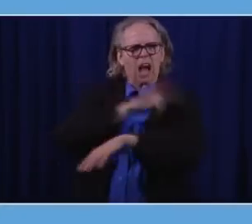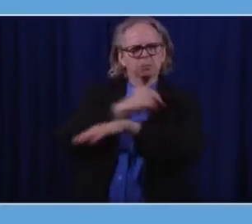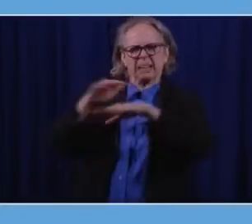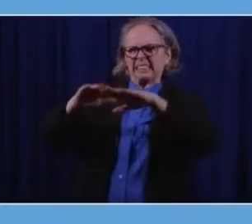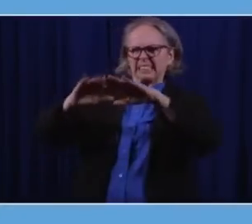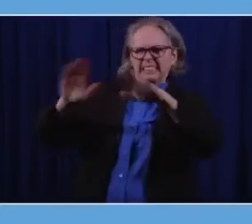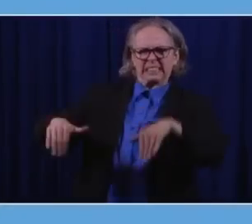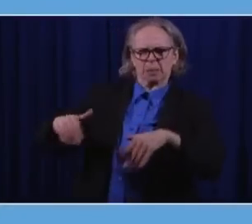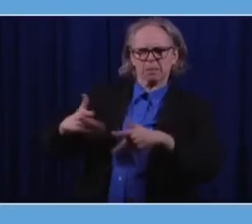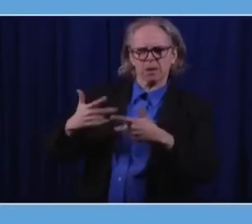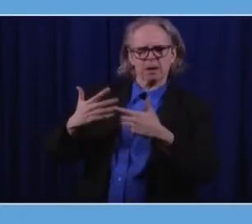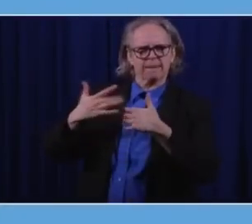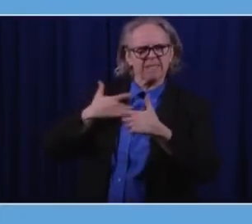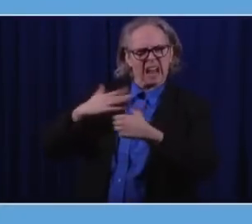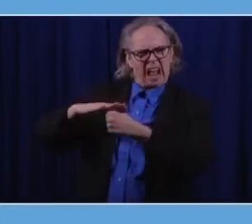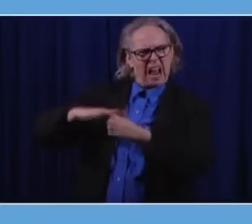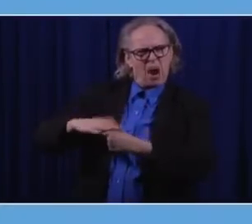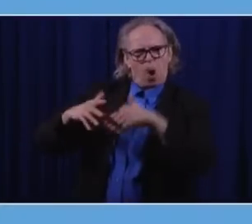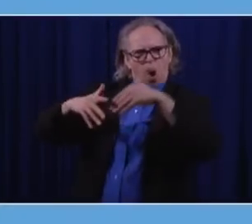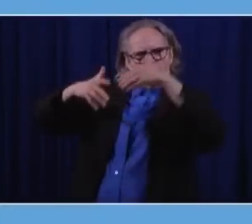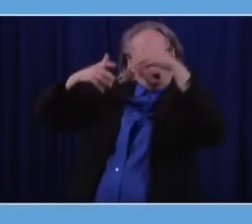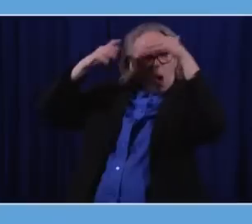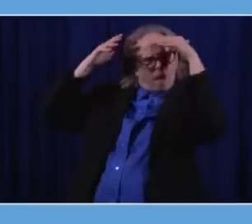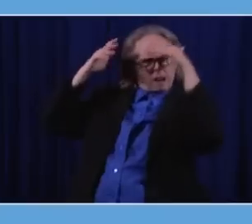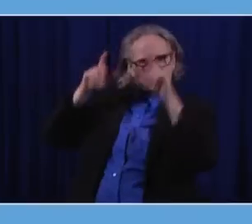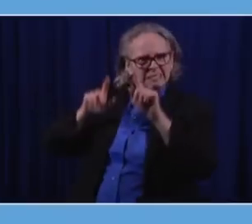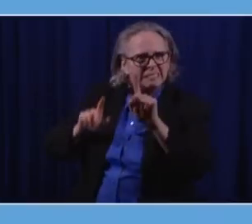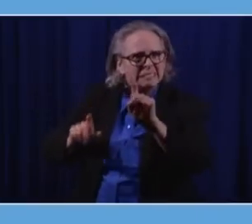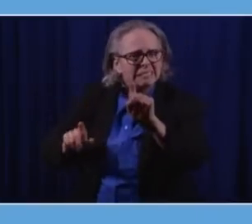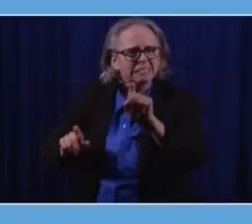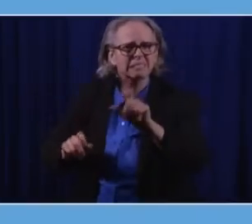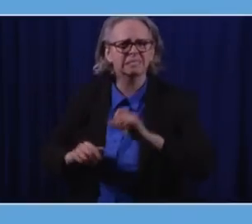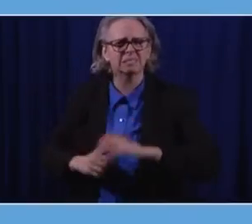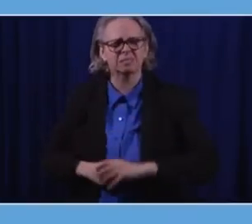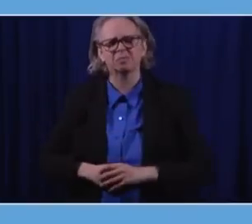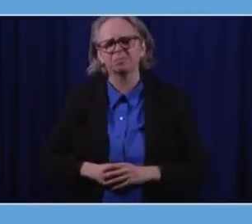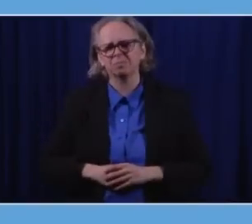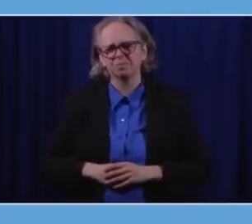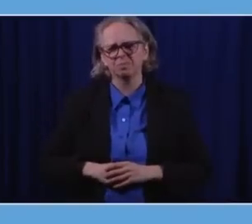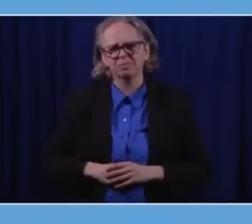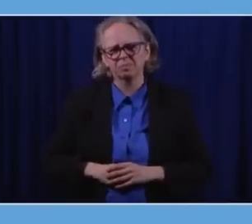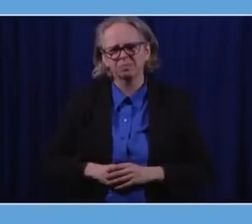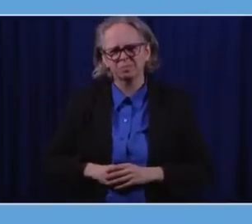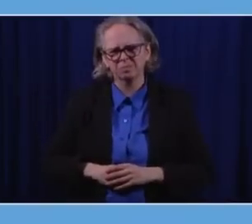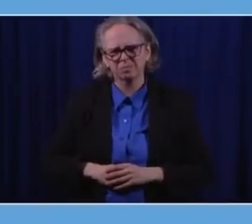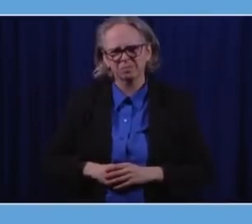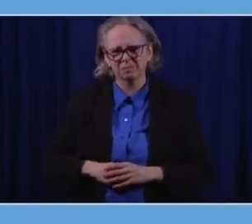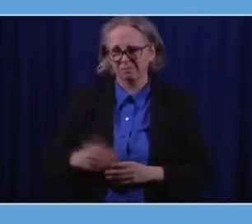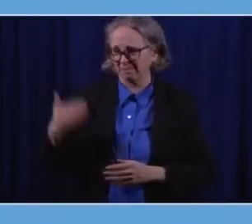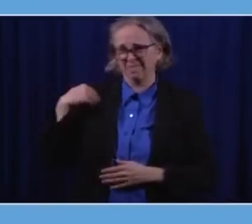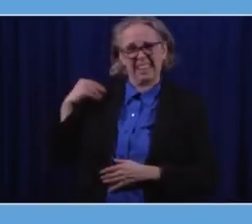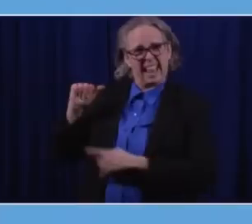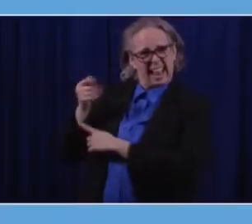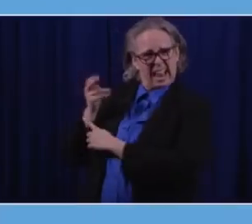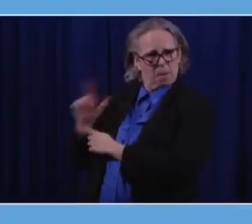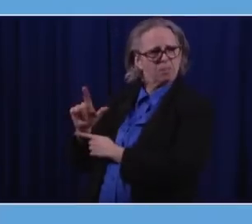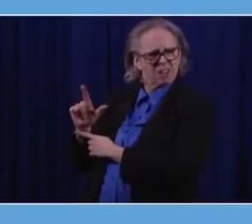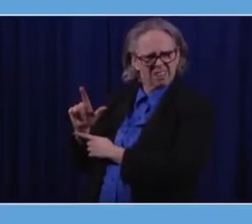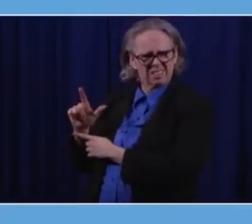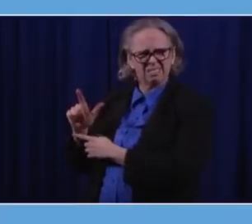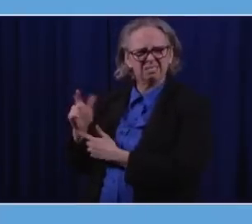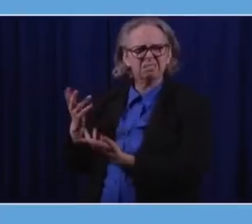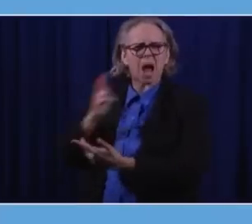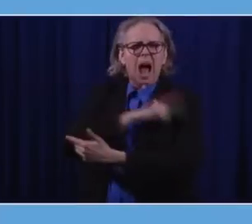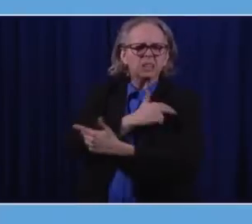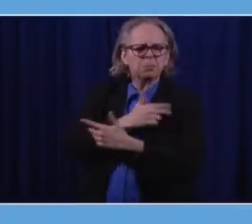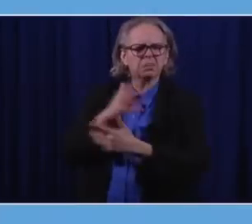more from people who are at the front line in just a few minutes. At our peak in April, we had a little over 1,000 patients in